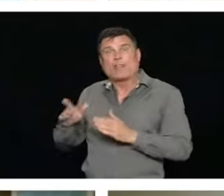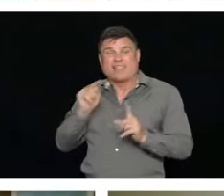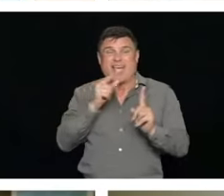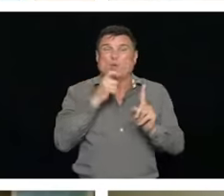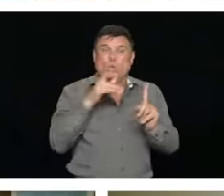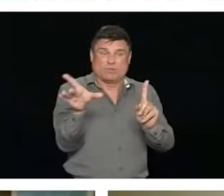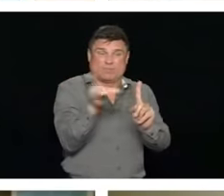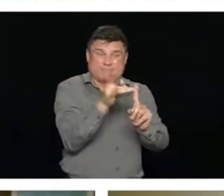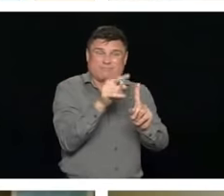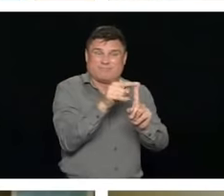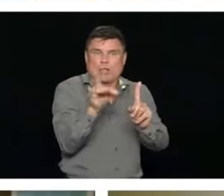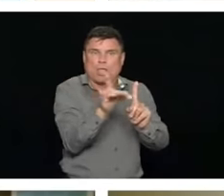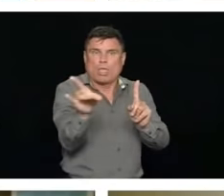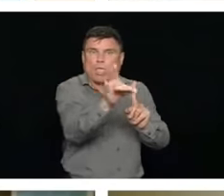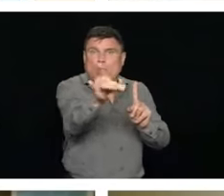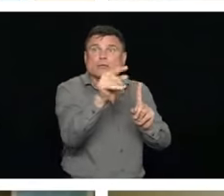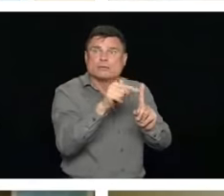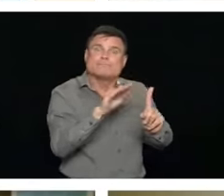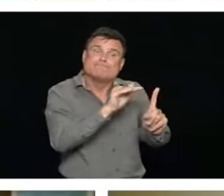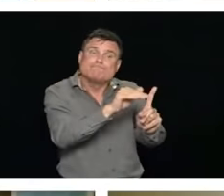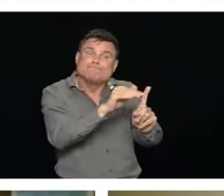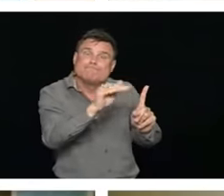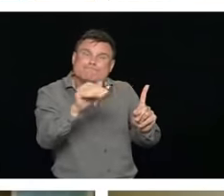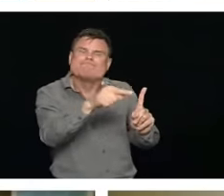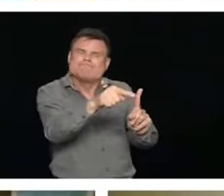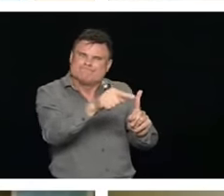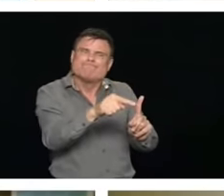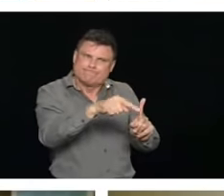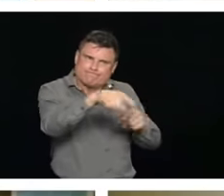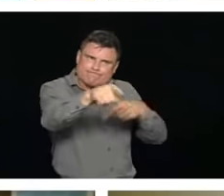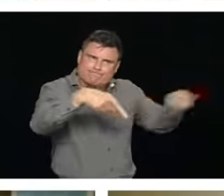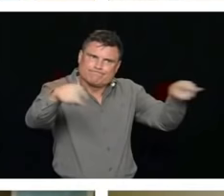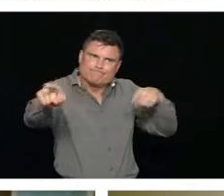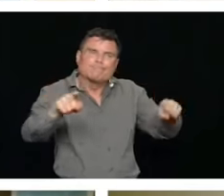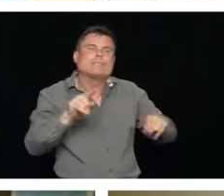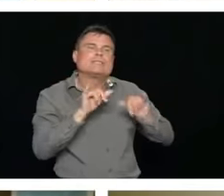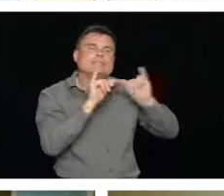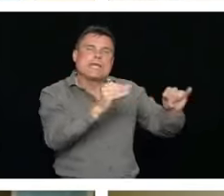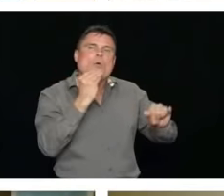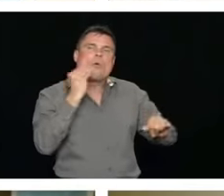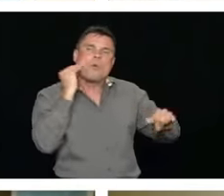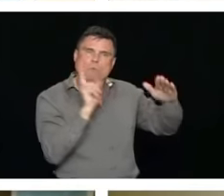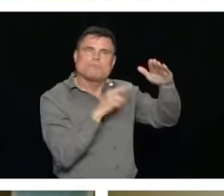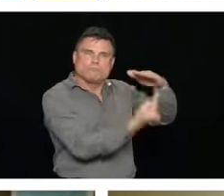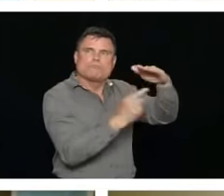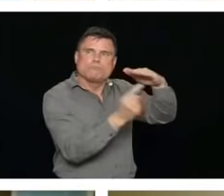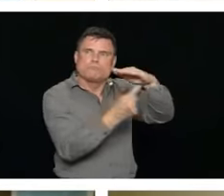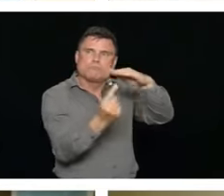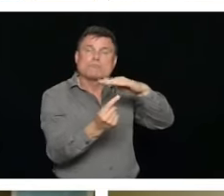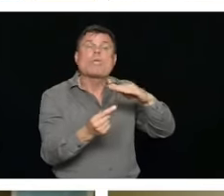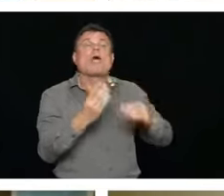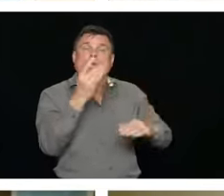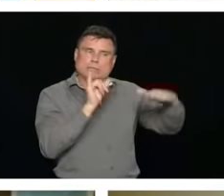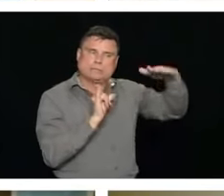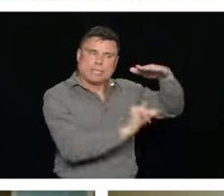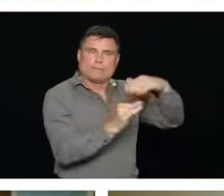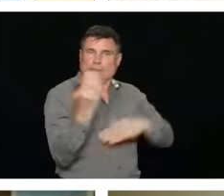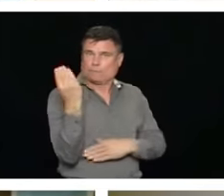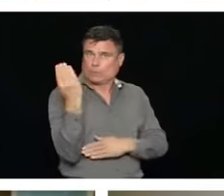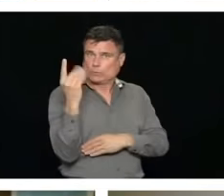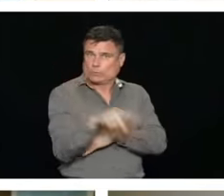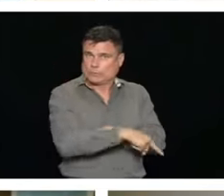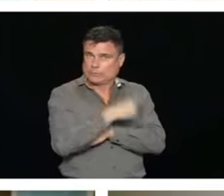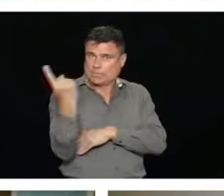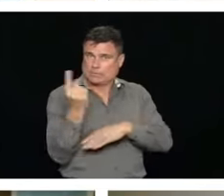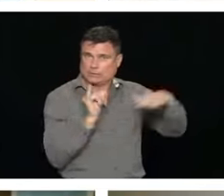days in most cases to ensure that we don't have any more positive cases from that. So